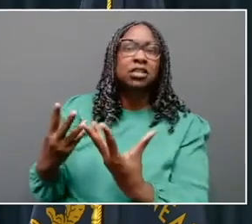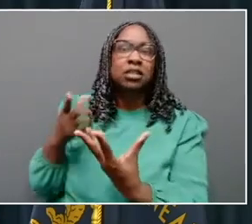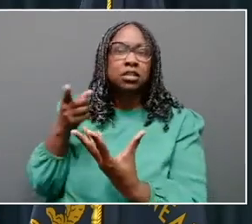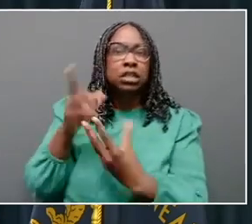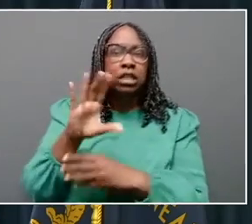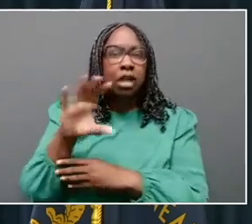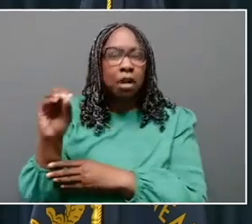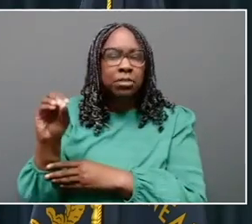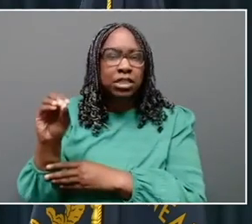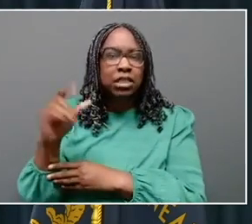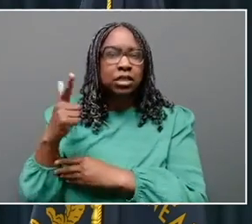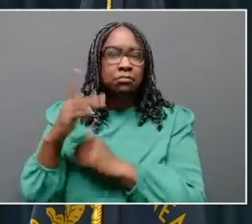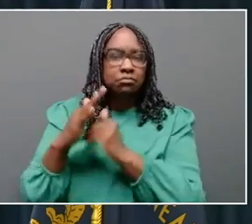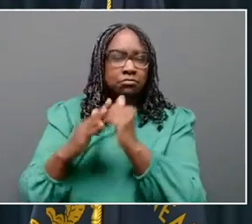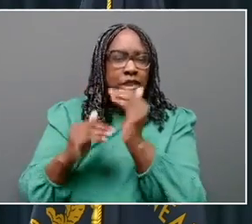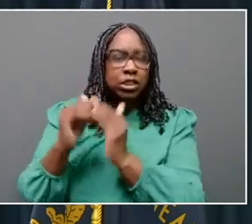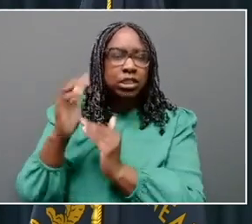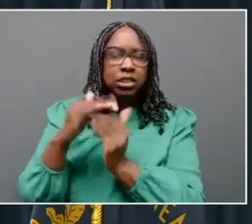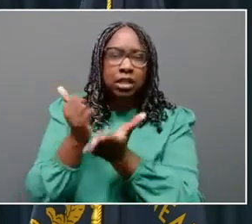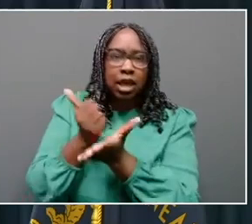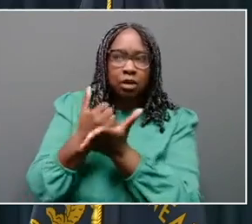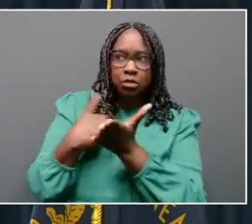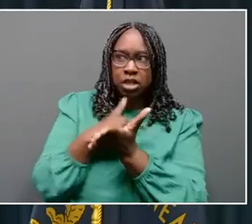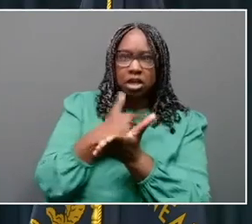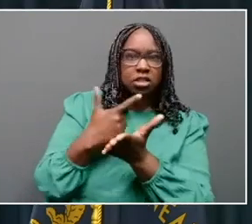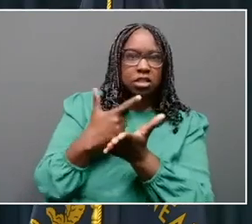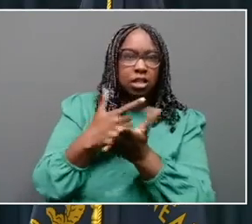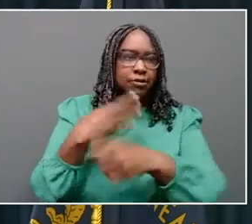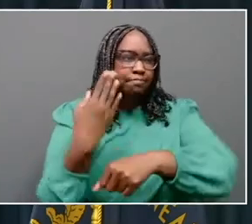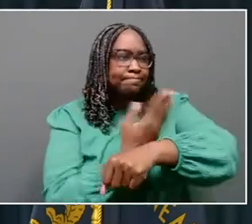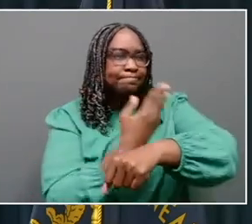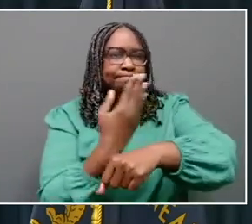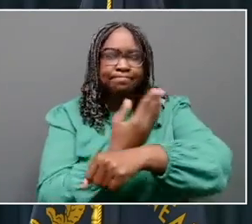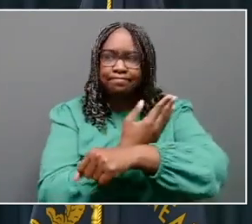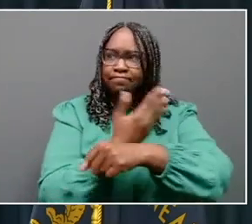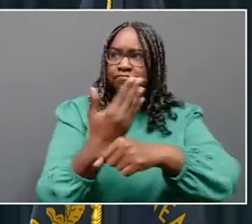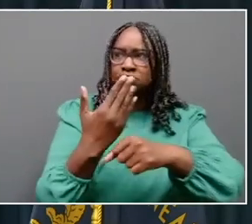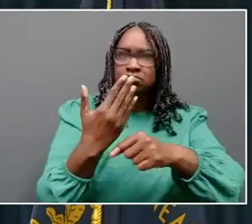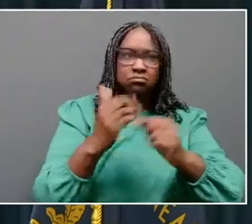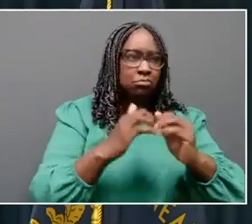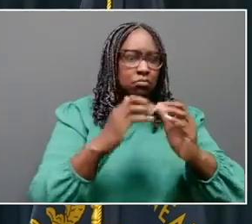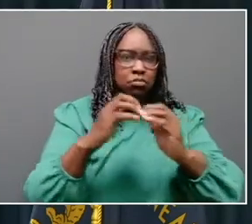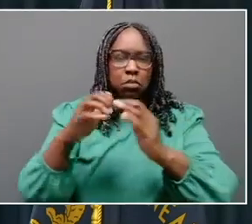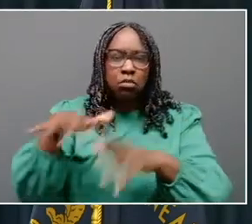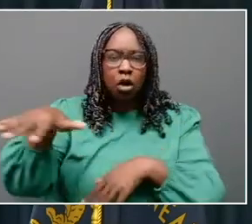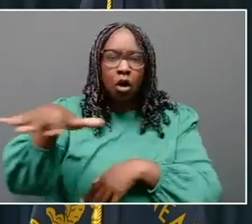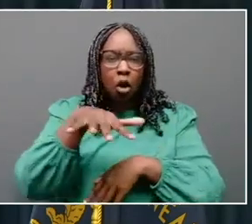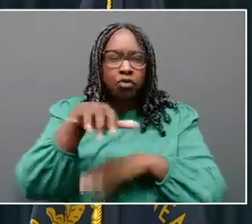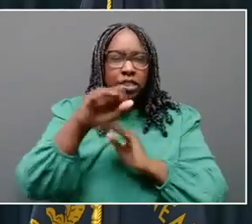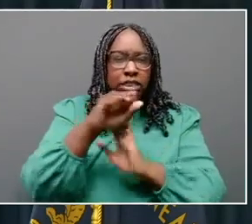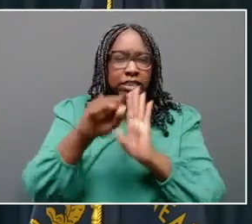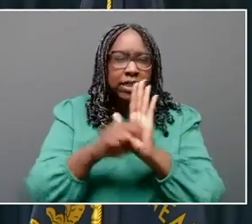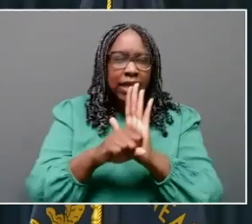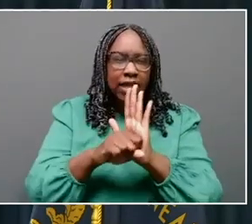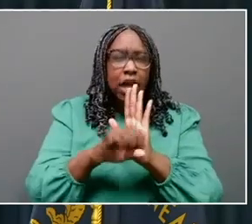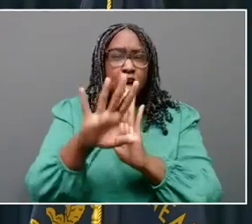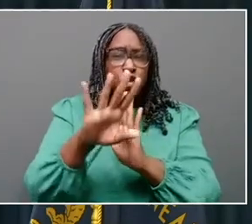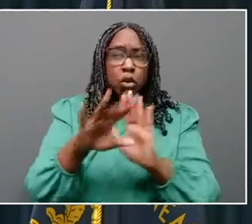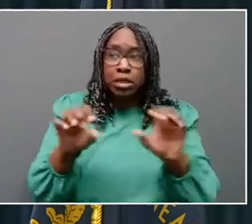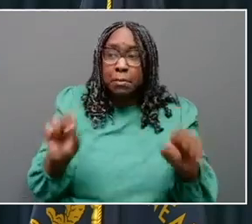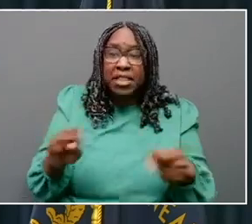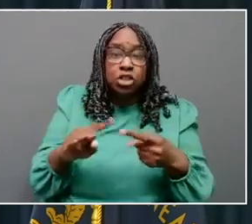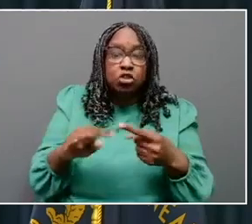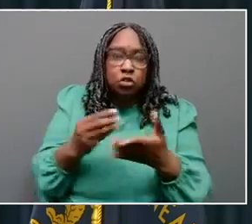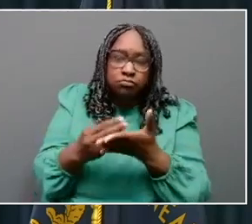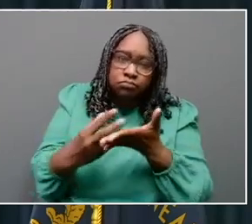and helping us rebuild parts of our state, ensuring that prosperity reaches all parts of Kentucky and absolutely no one is left out.